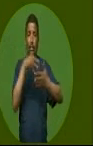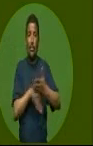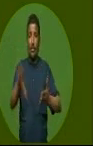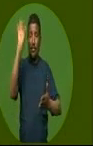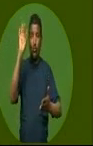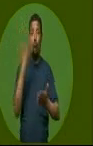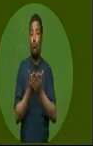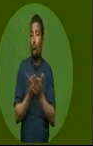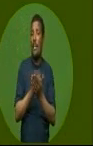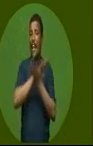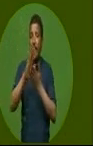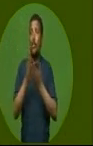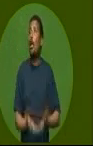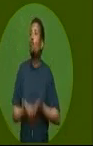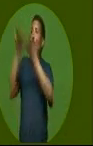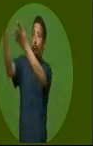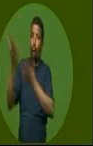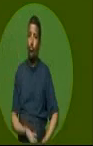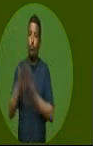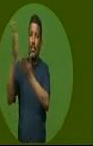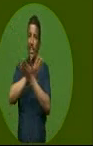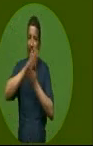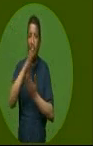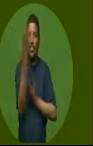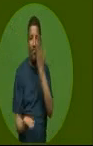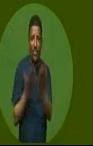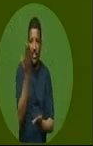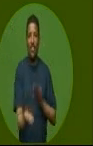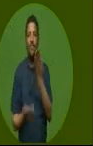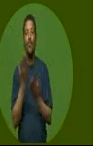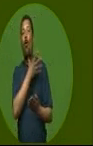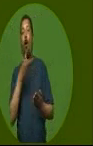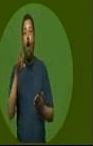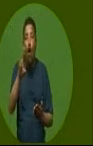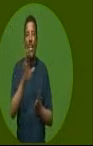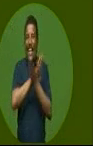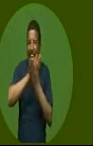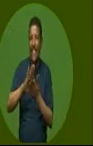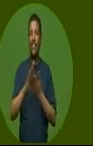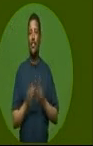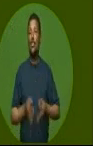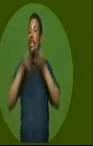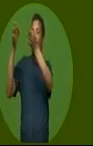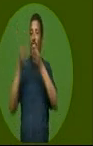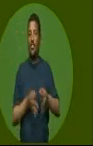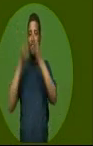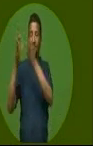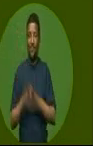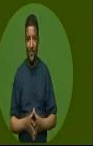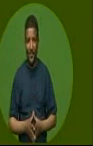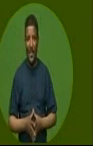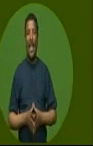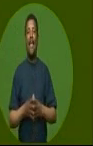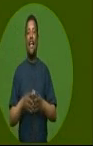from net export, net services, or net transfers.